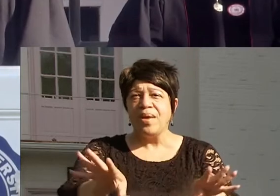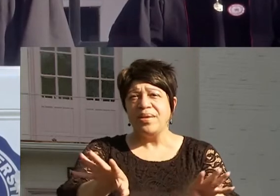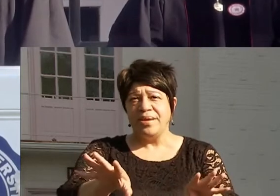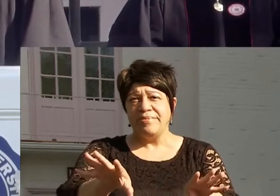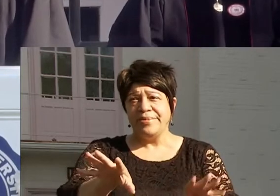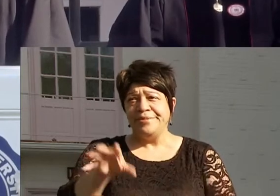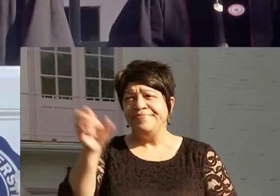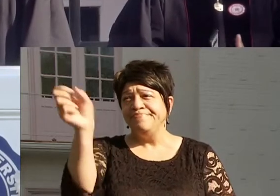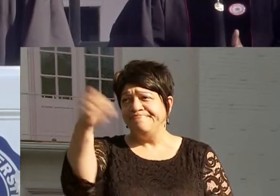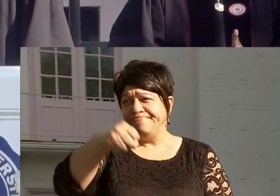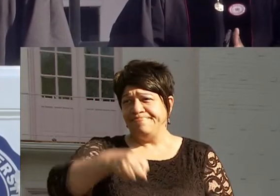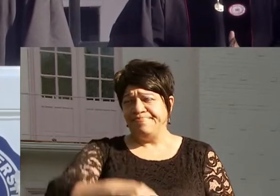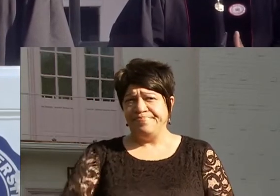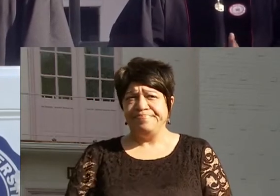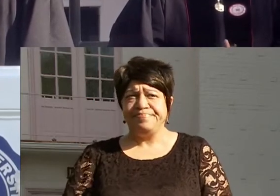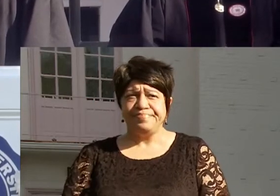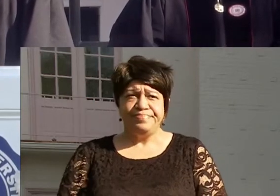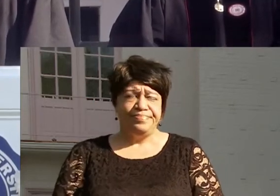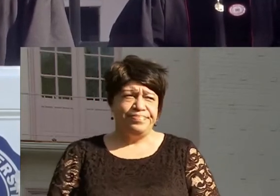Yes.